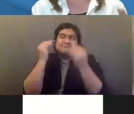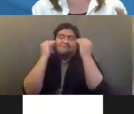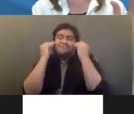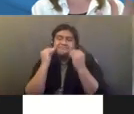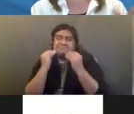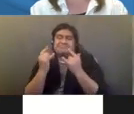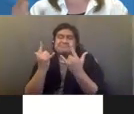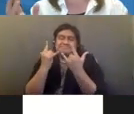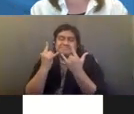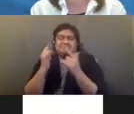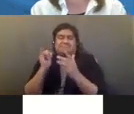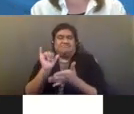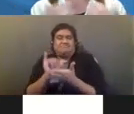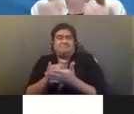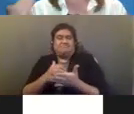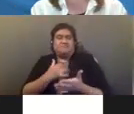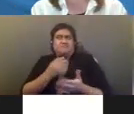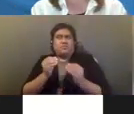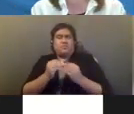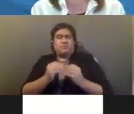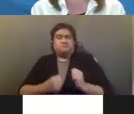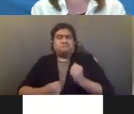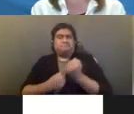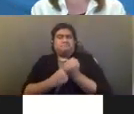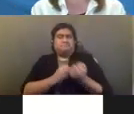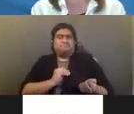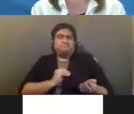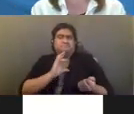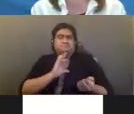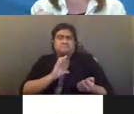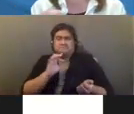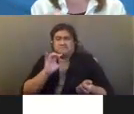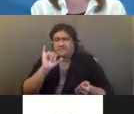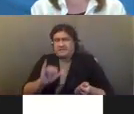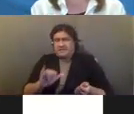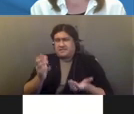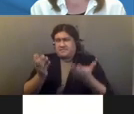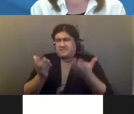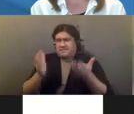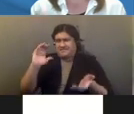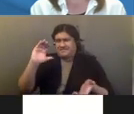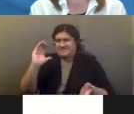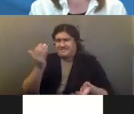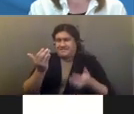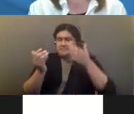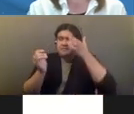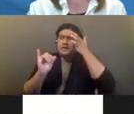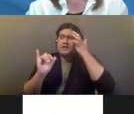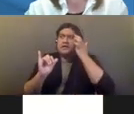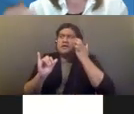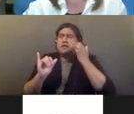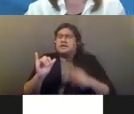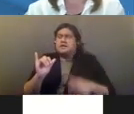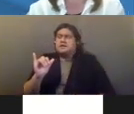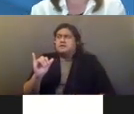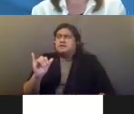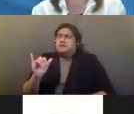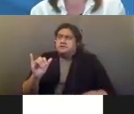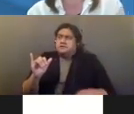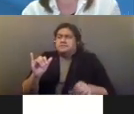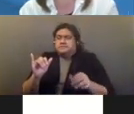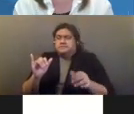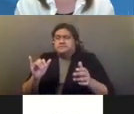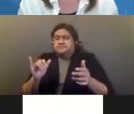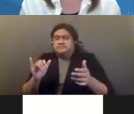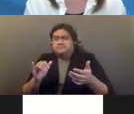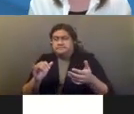this may be a disconnect between what parents are doing sort of behind the scenes